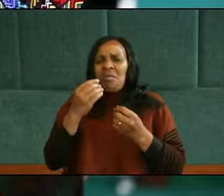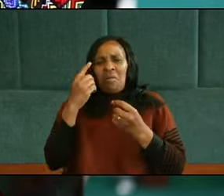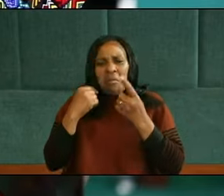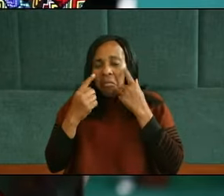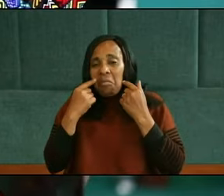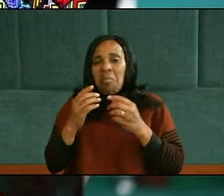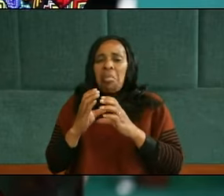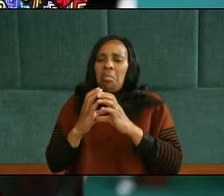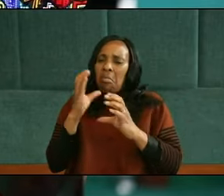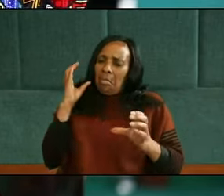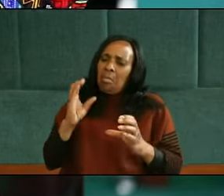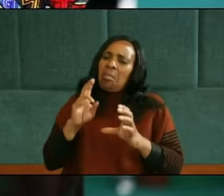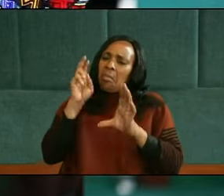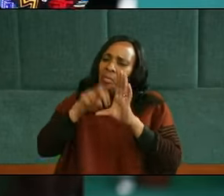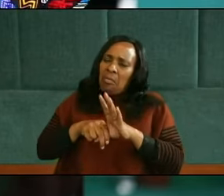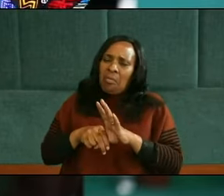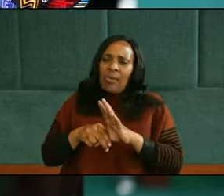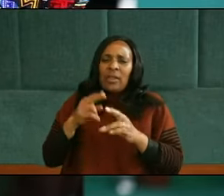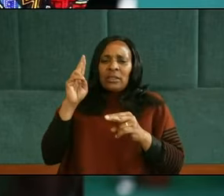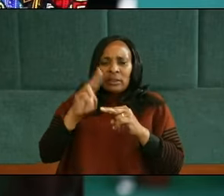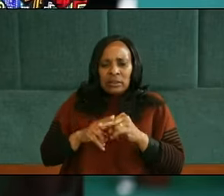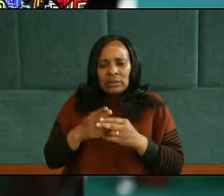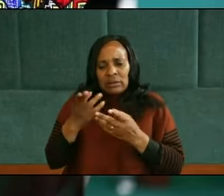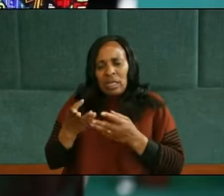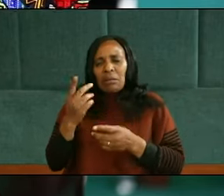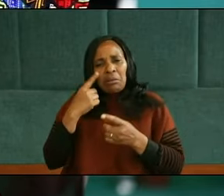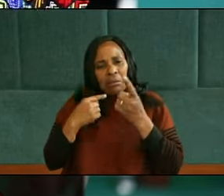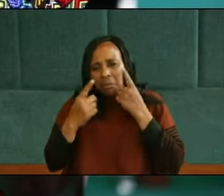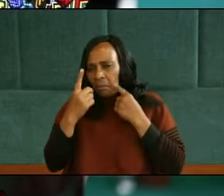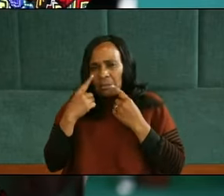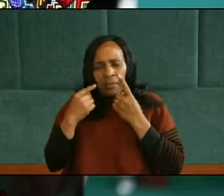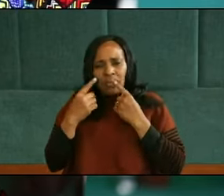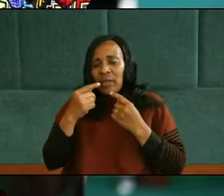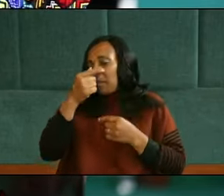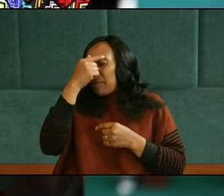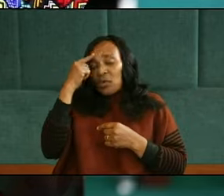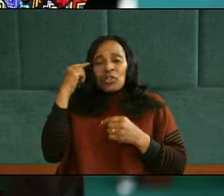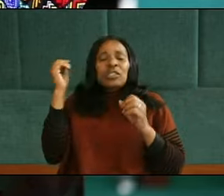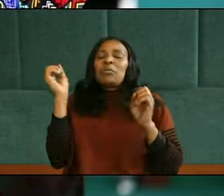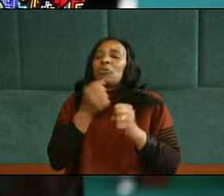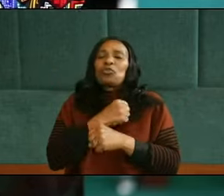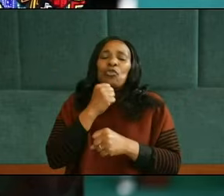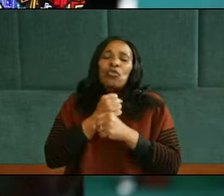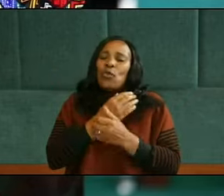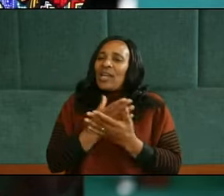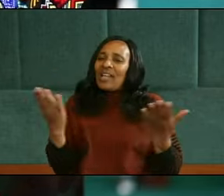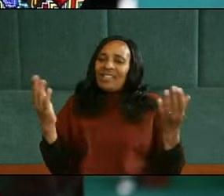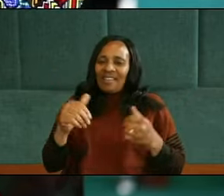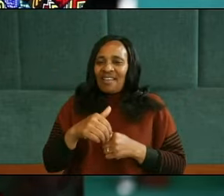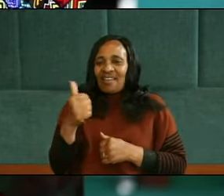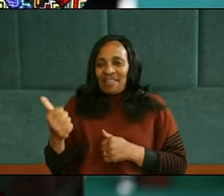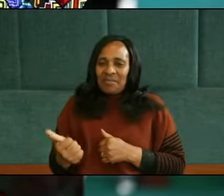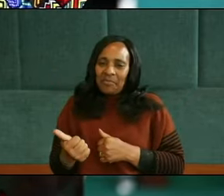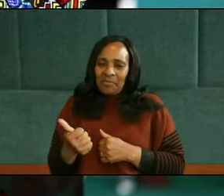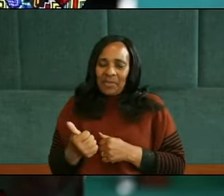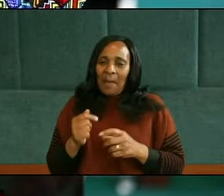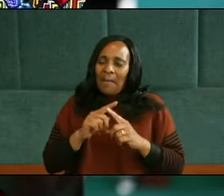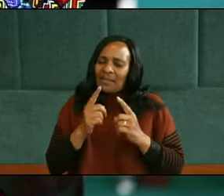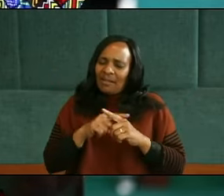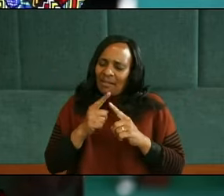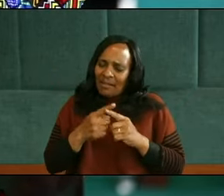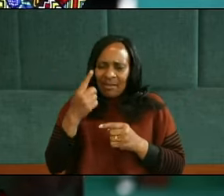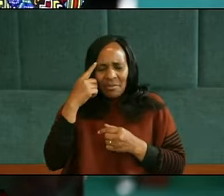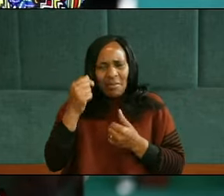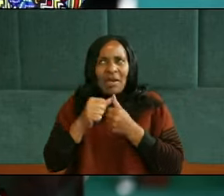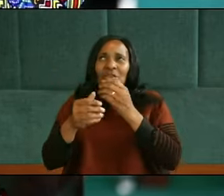bus. She cried as she sat in her seat. She cried because she couldn't do anything else. But then she